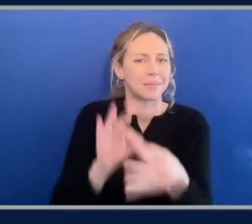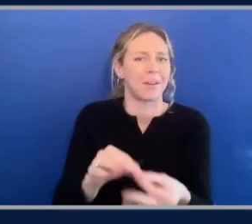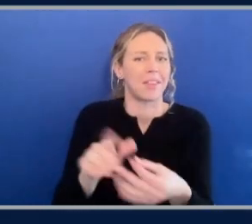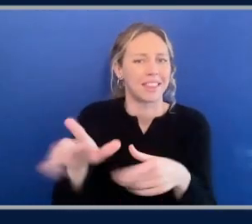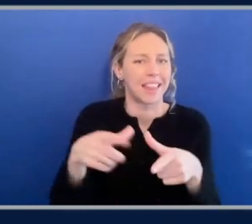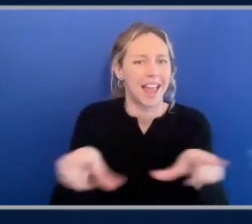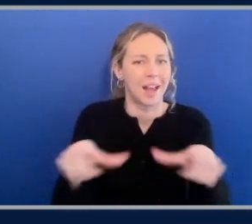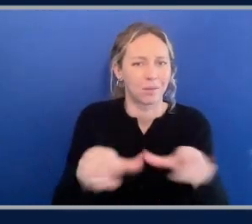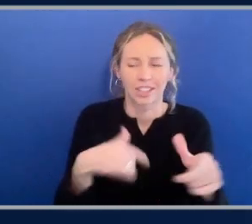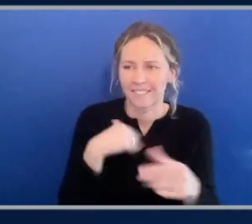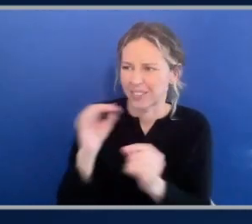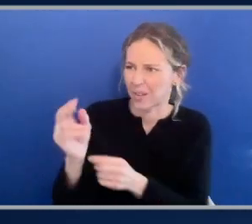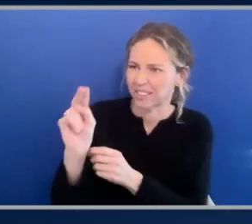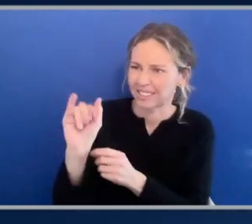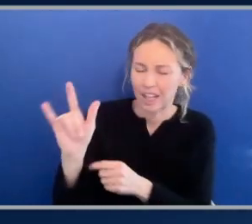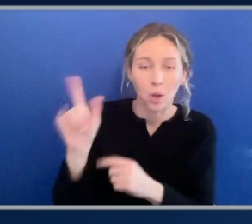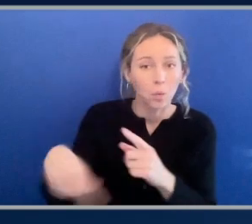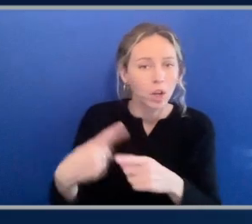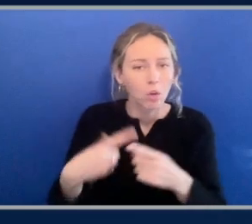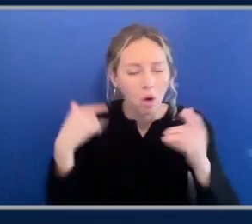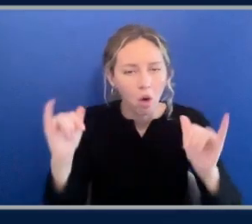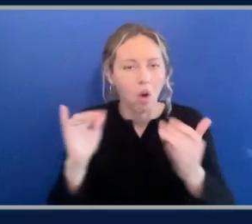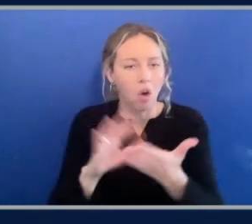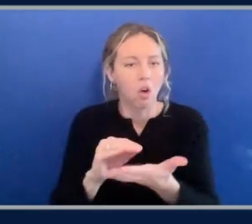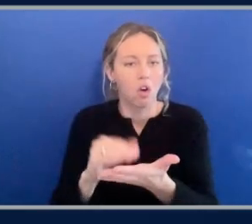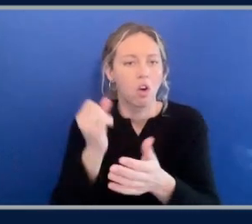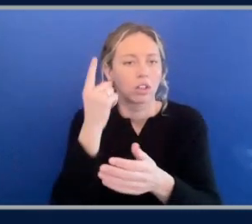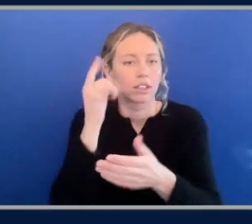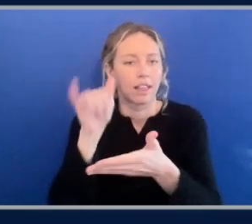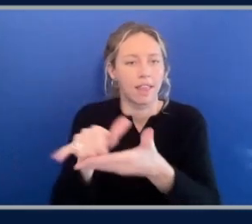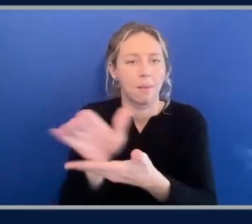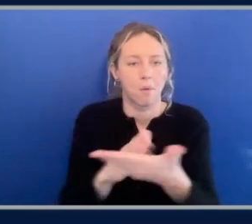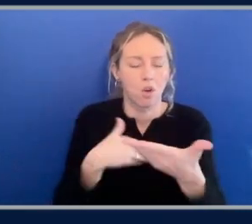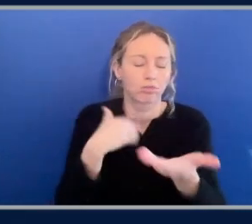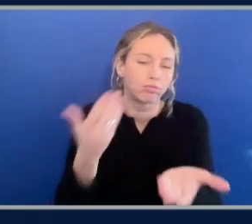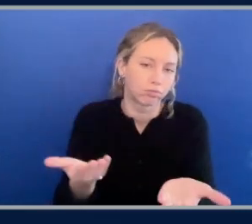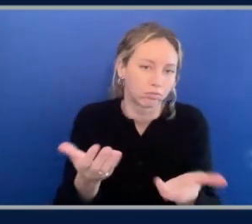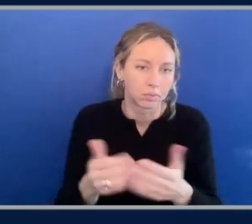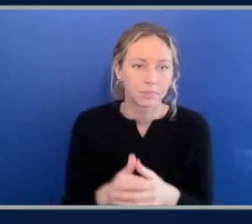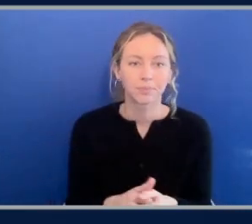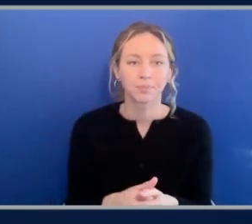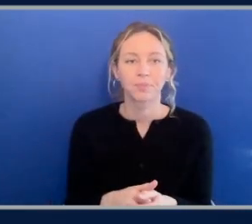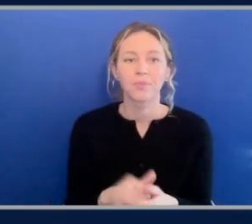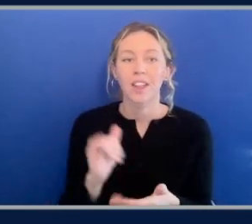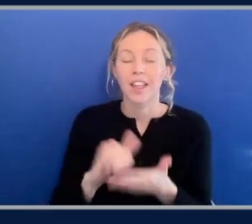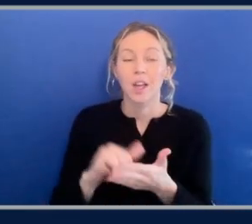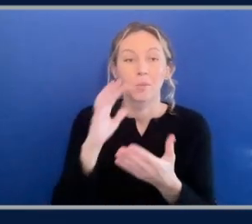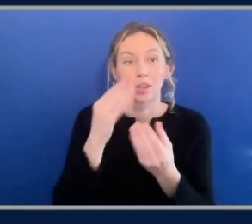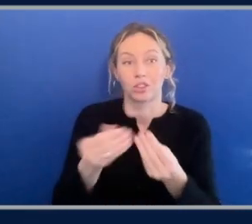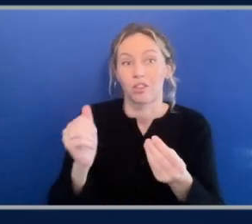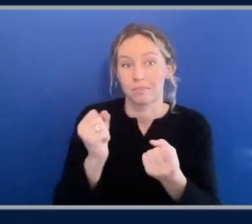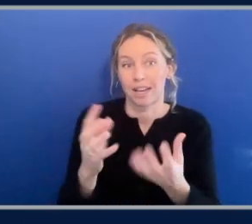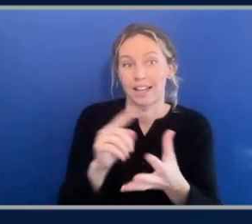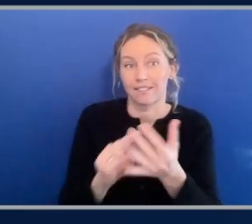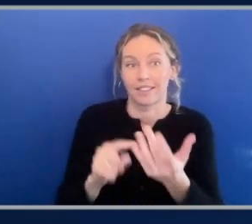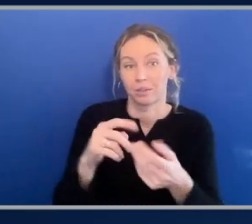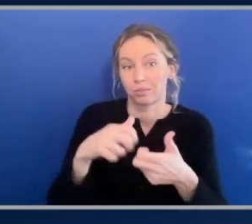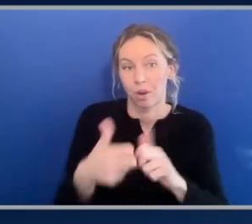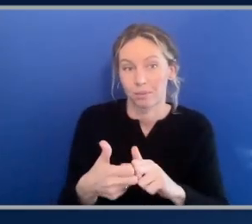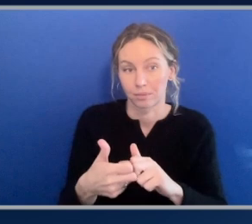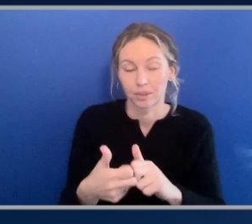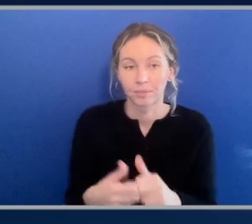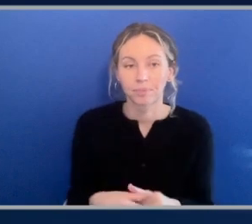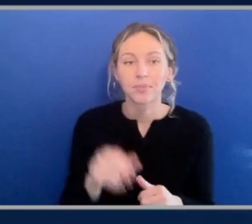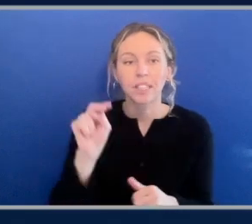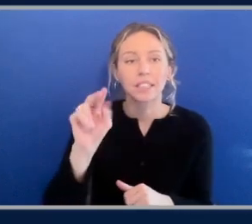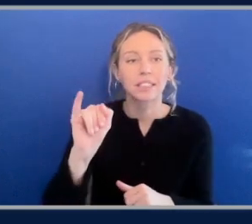learn how to figure that one out with the option enum, that's where you get to solve all of these kinds of problems. So, yeah. What do they call it? Nil is a $1 billion